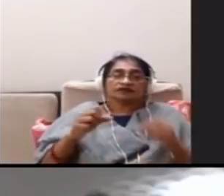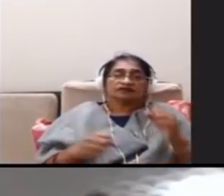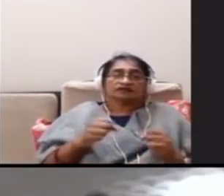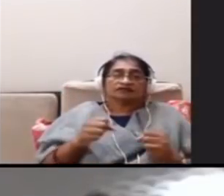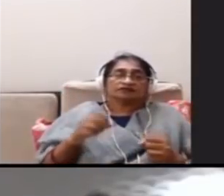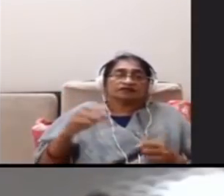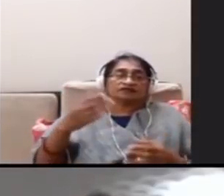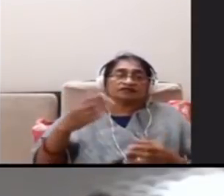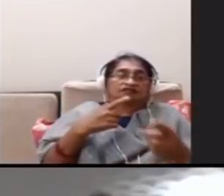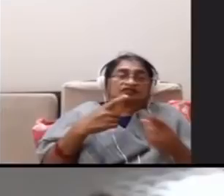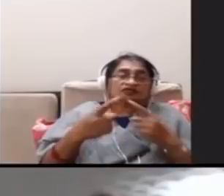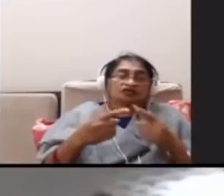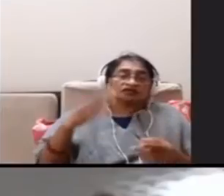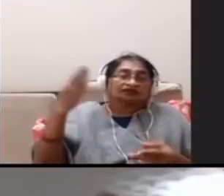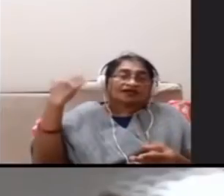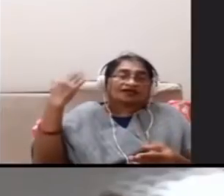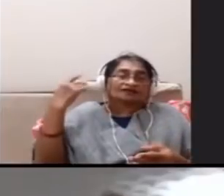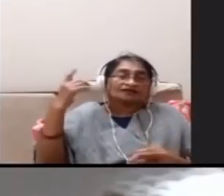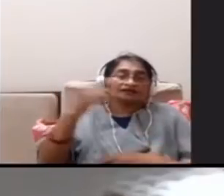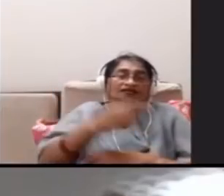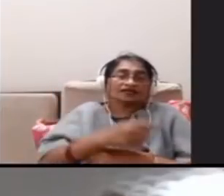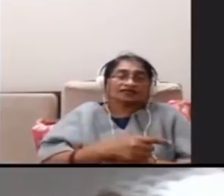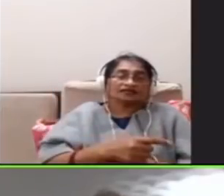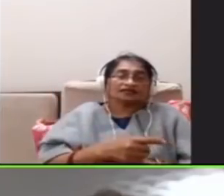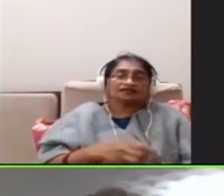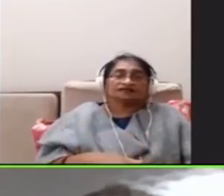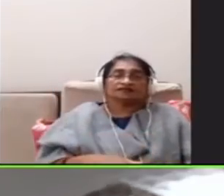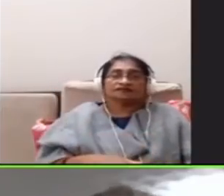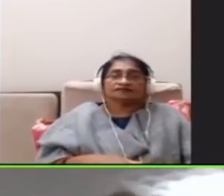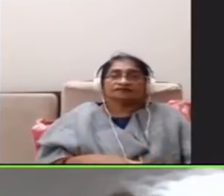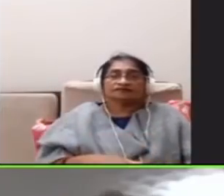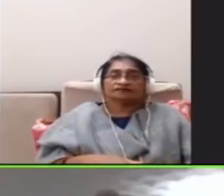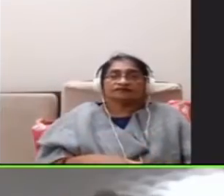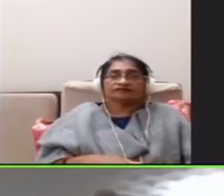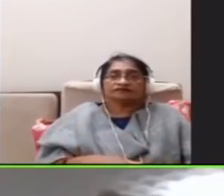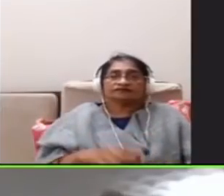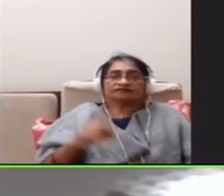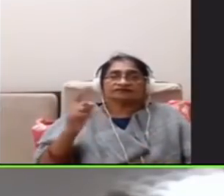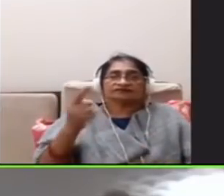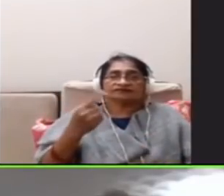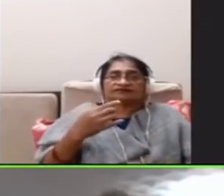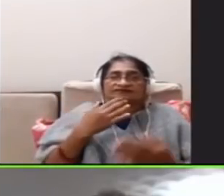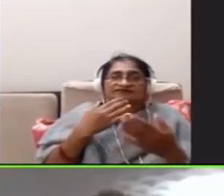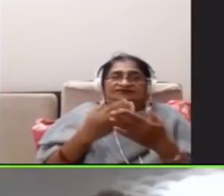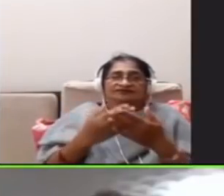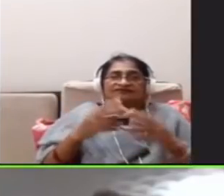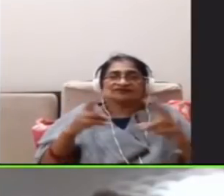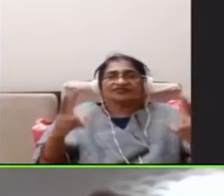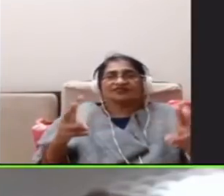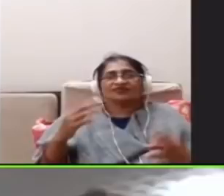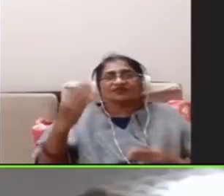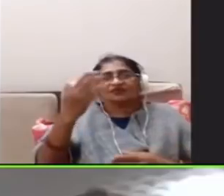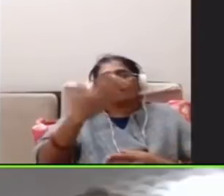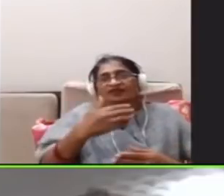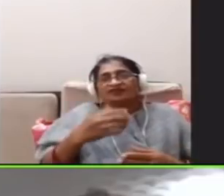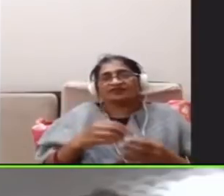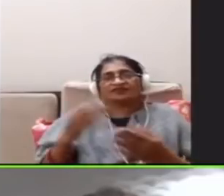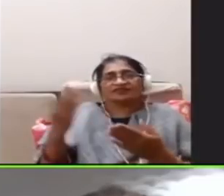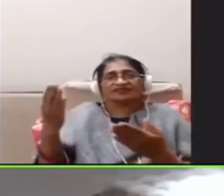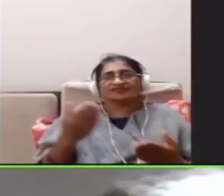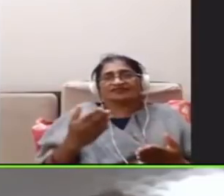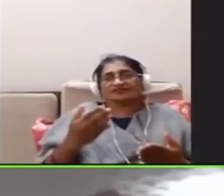day. Thank you so much, Peter. Well, first of all, thank you very much for that wonderful introduction. I must admit, I'd forgotten